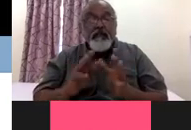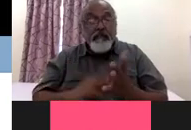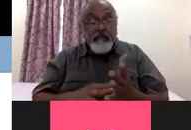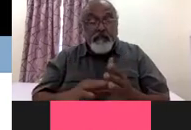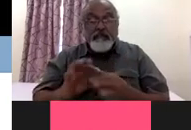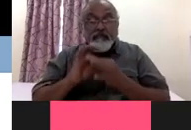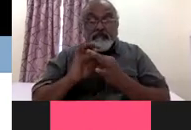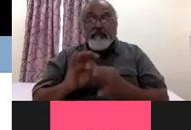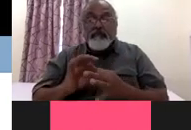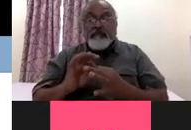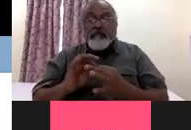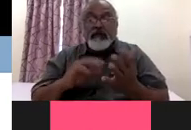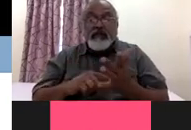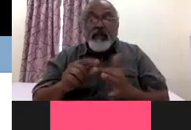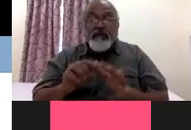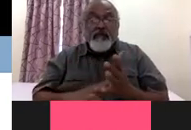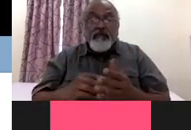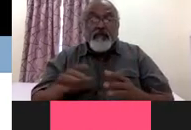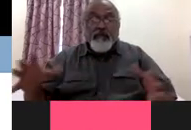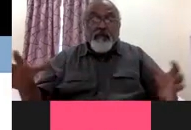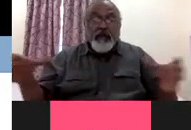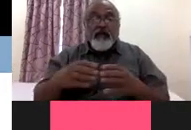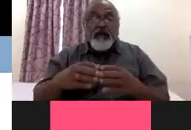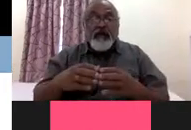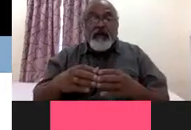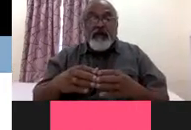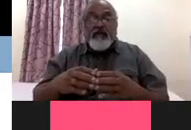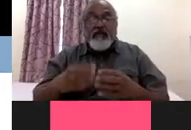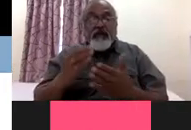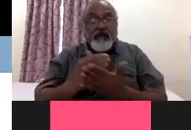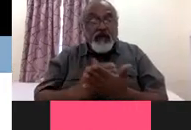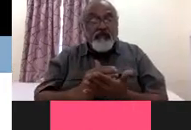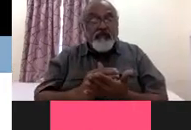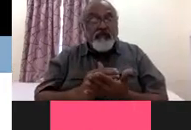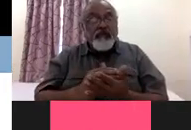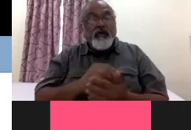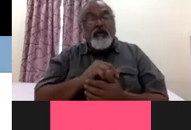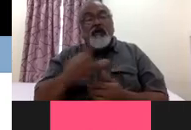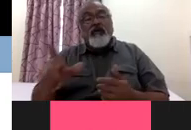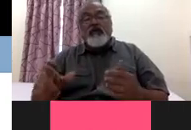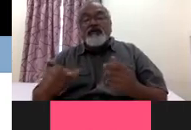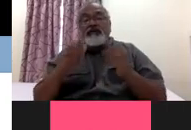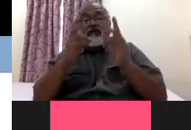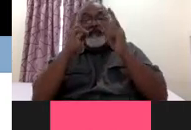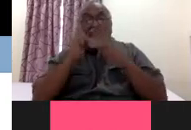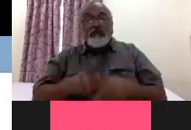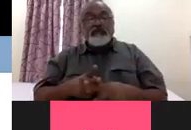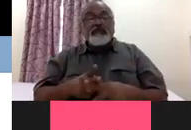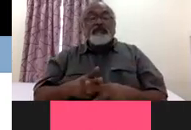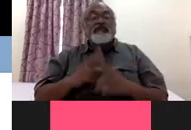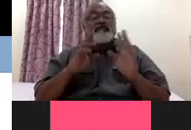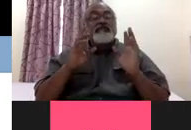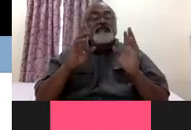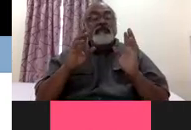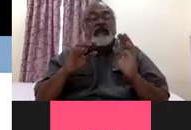have to ensure that there is equal opportunity. Phir tisra requirement hai ki records aapko maintain karna of person of employees with